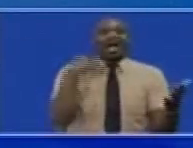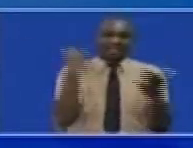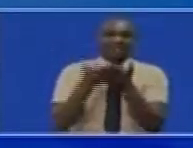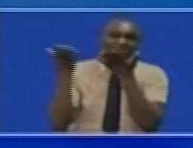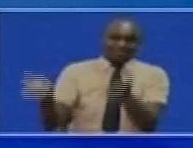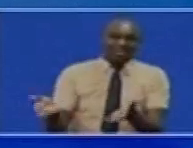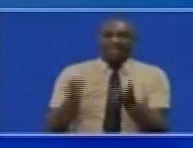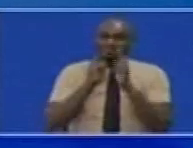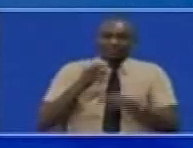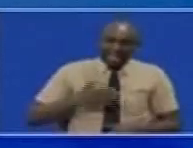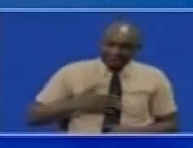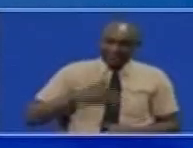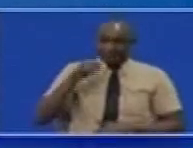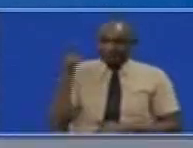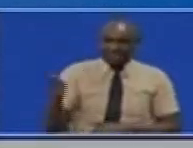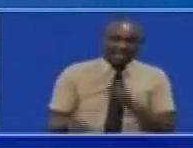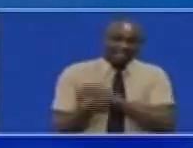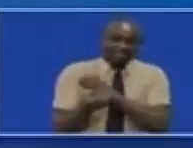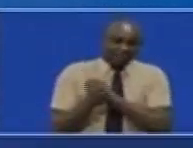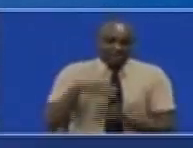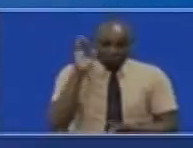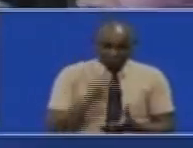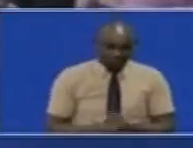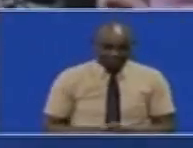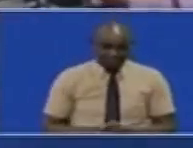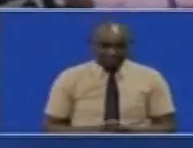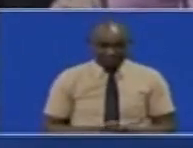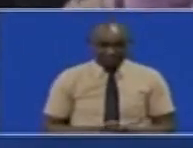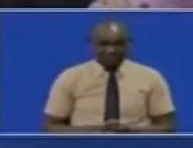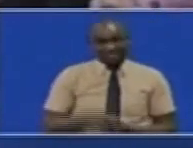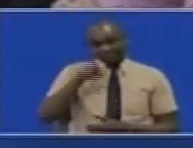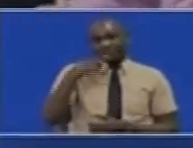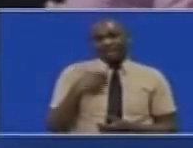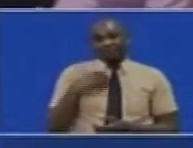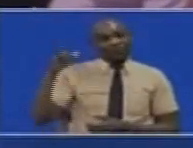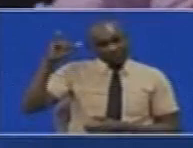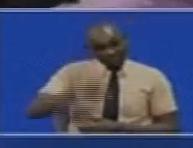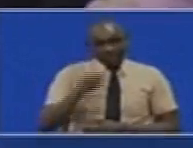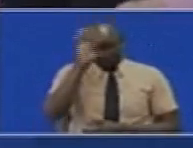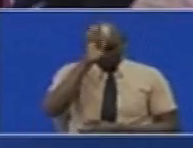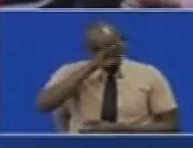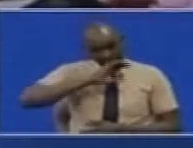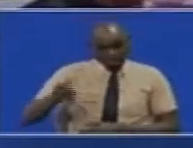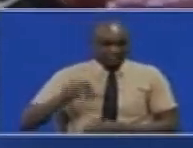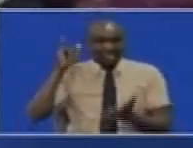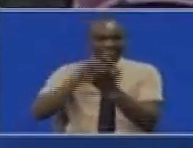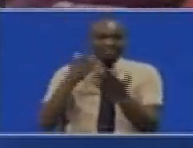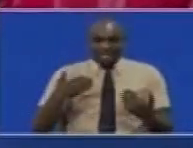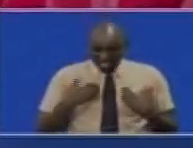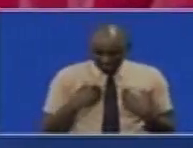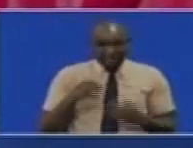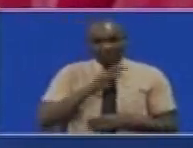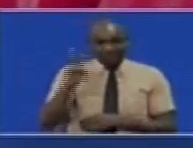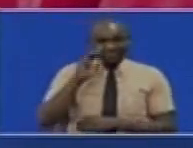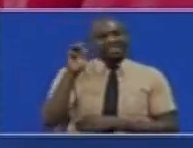reporter Robert Wanyonyi has that story for us. They touched down at the Matulo airstrip in Bungoma County for day one of their Western